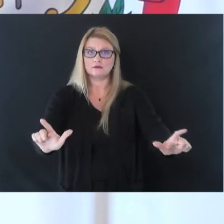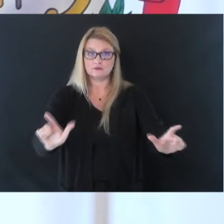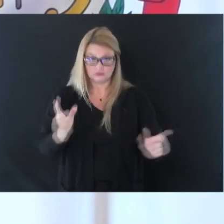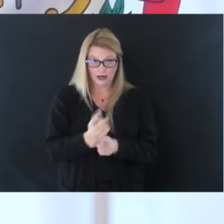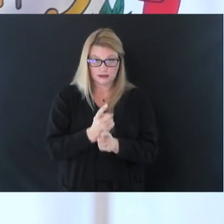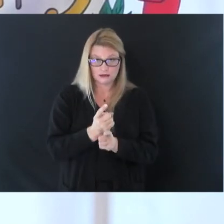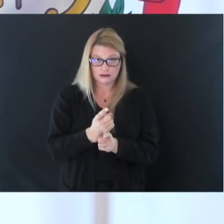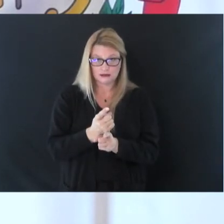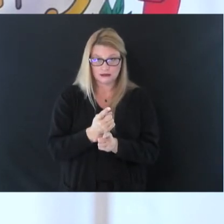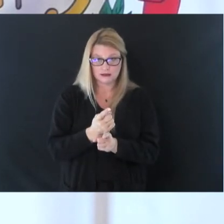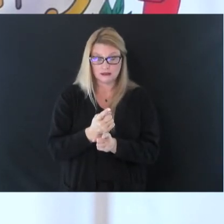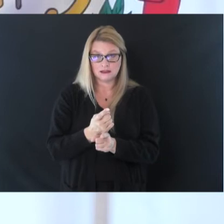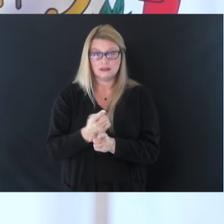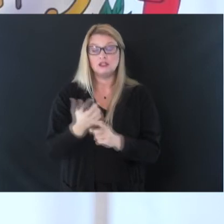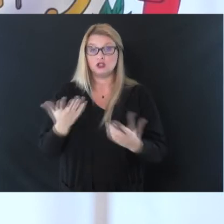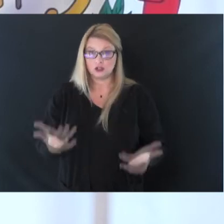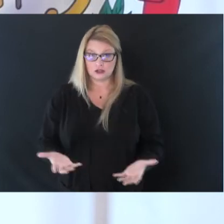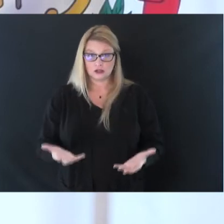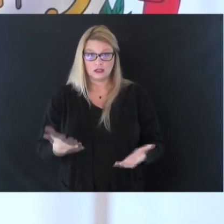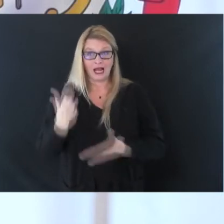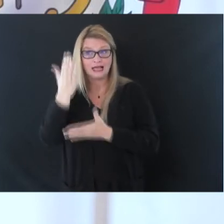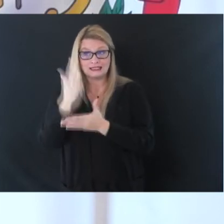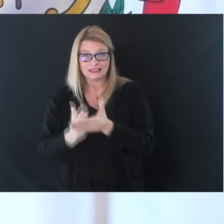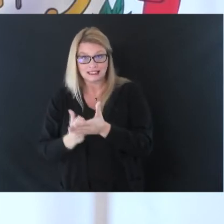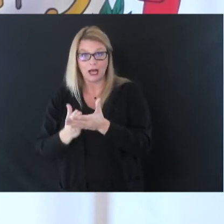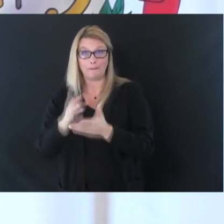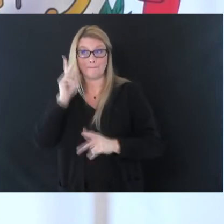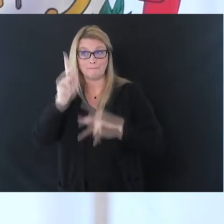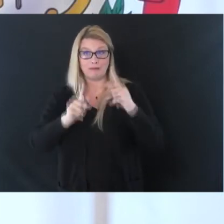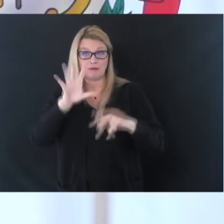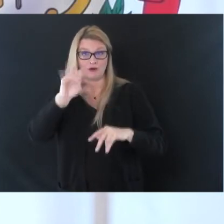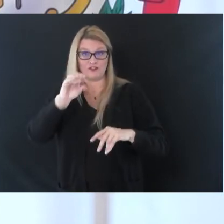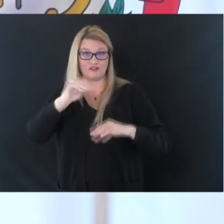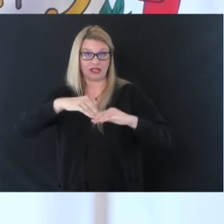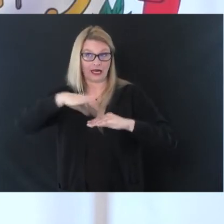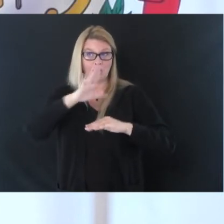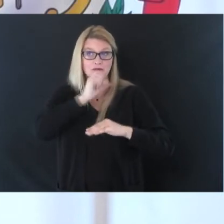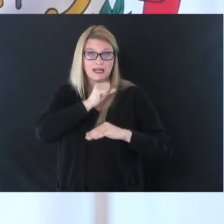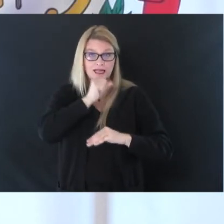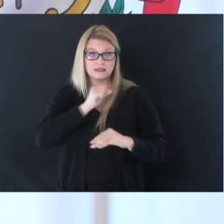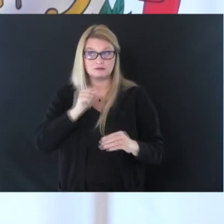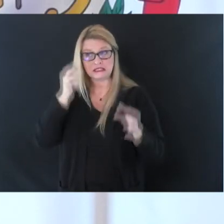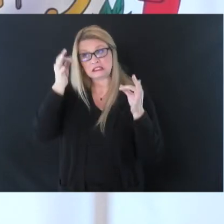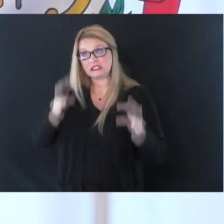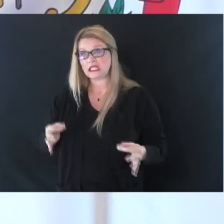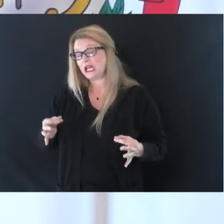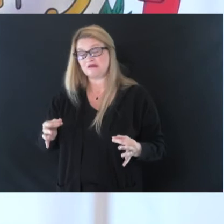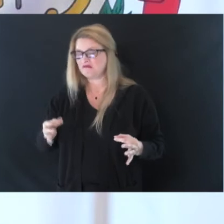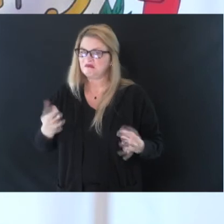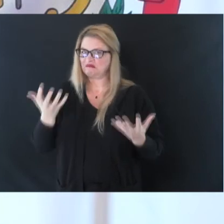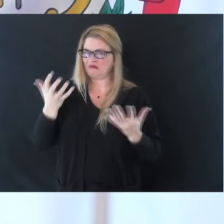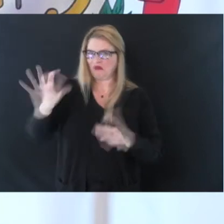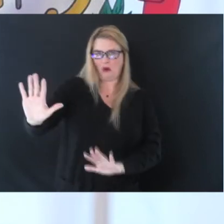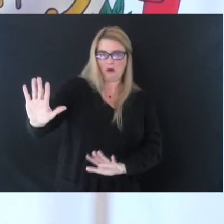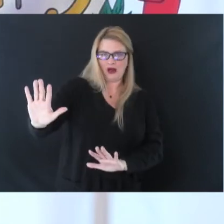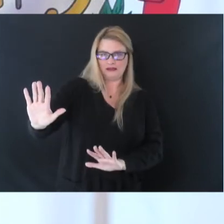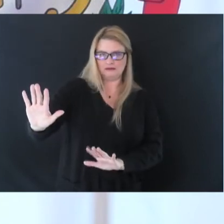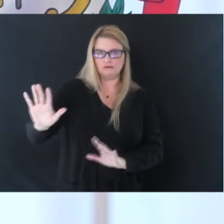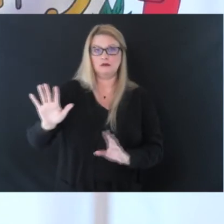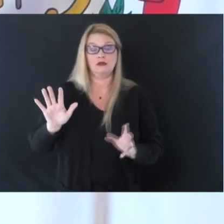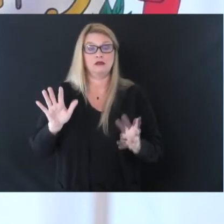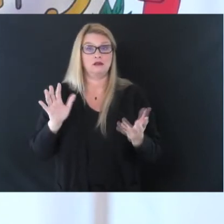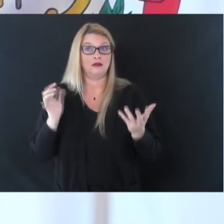not? Now, some of those that were 50 and above decided not to take the vaccine. Now you